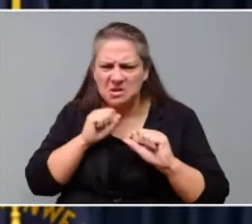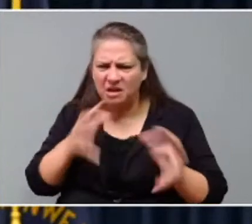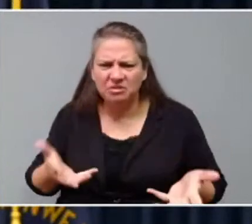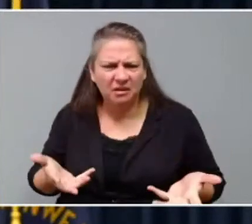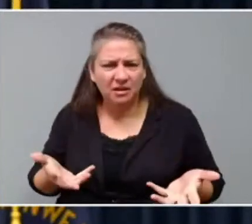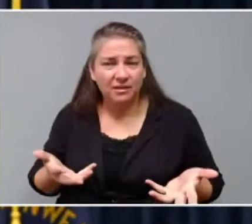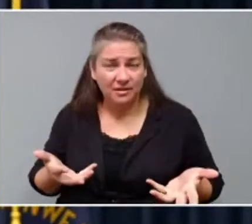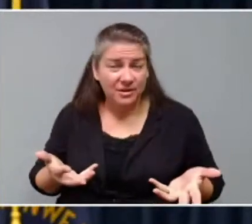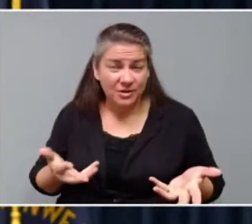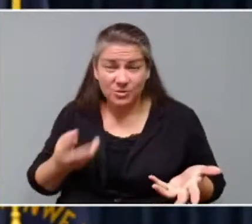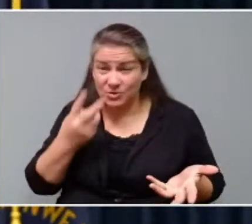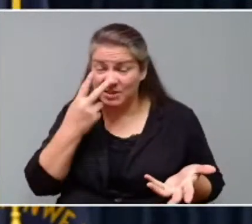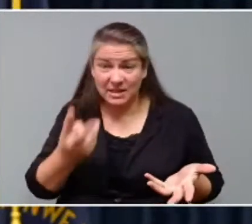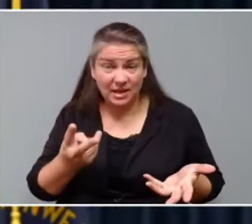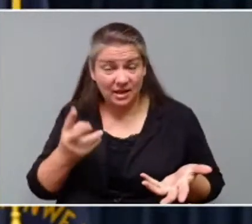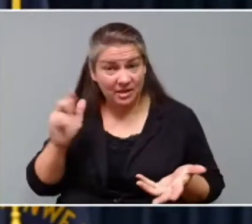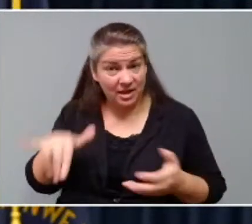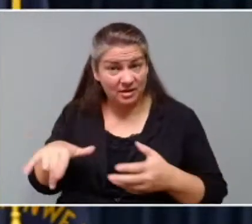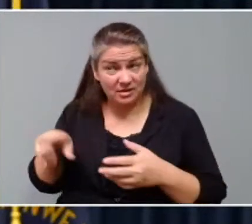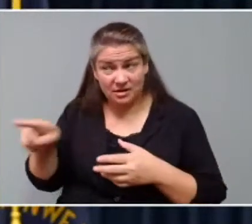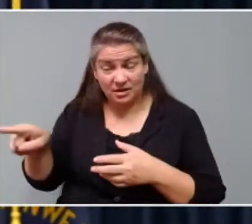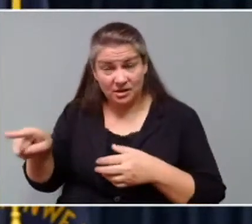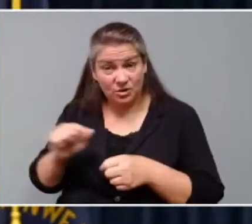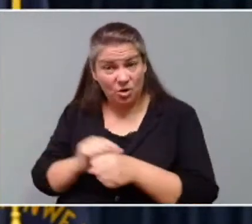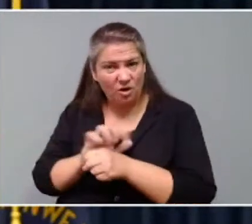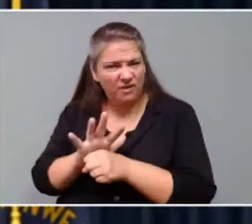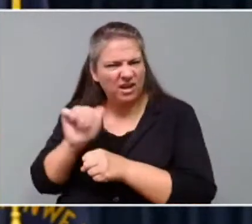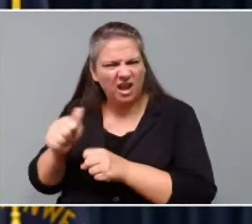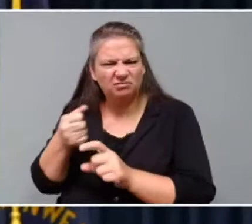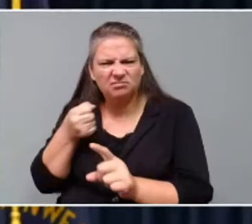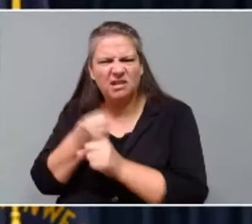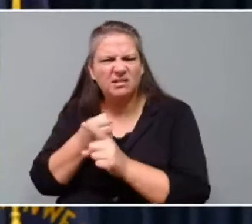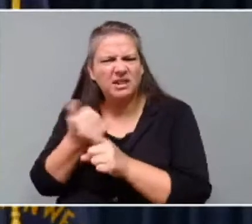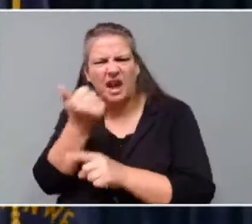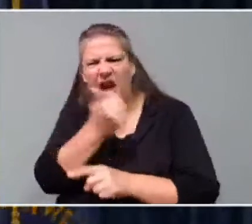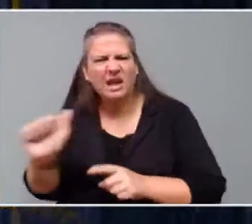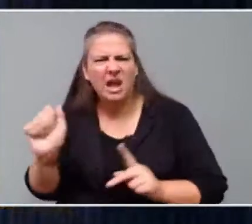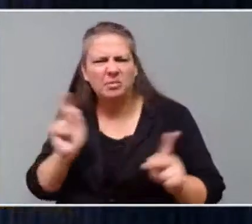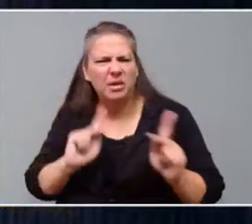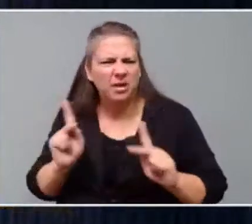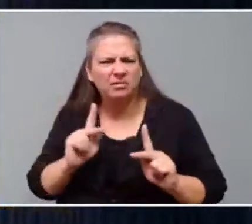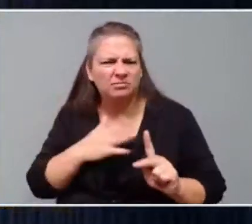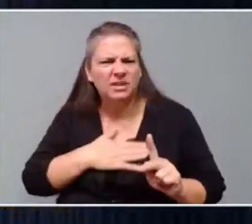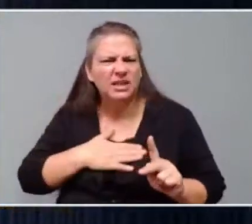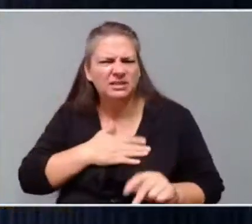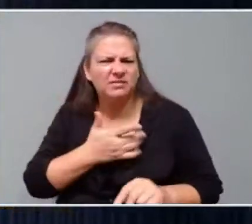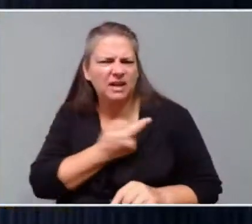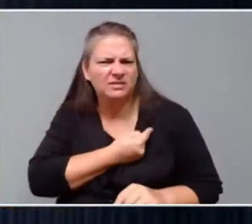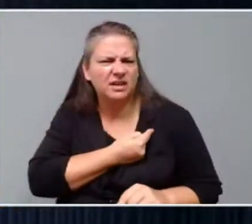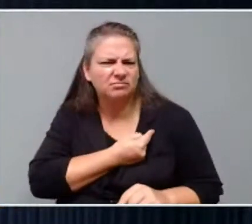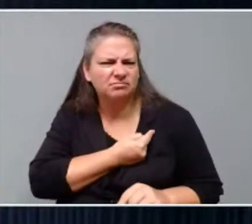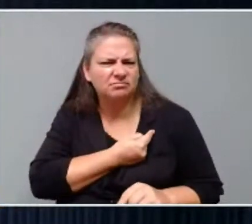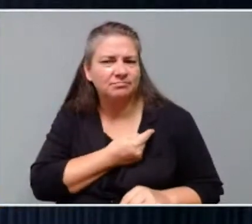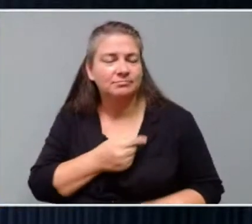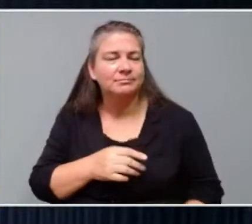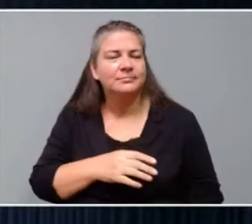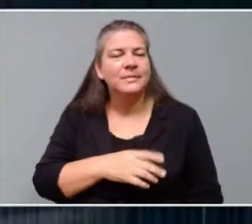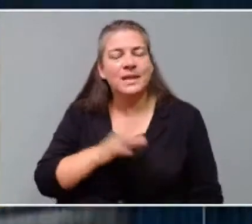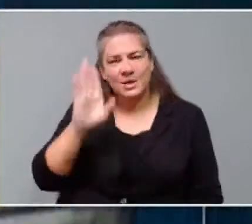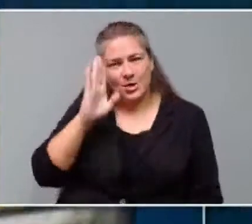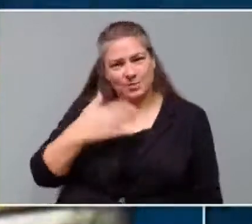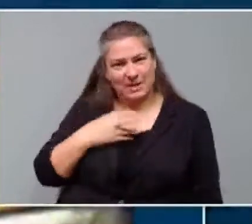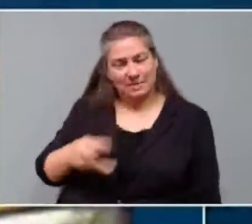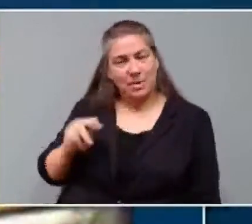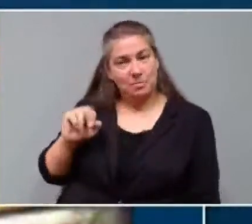for absolutely anybody. So please get vaccinated. Hello, my name is Mark Wade, and I'm the principal at Bull County